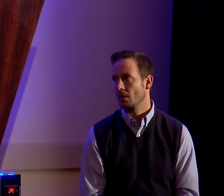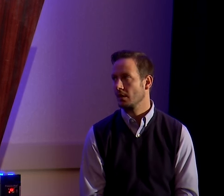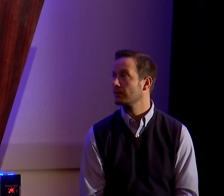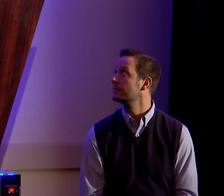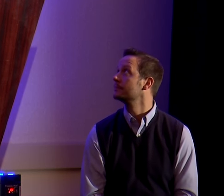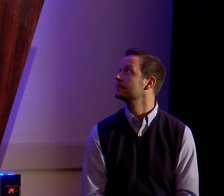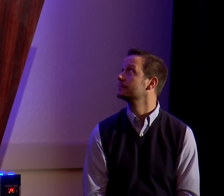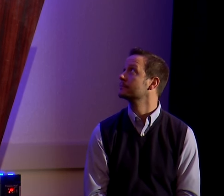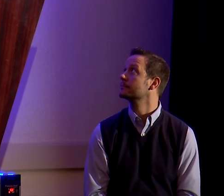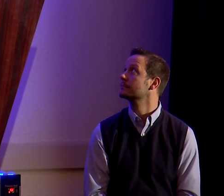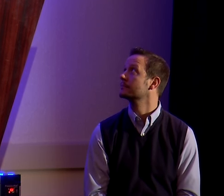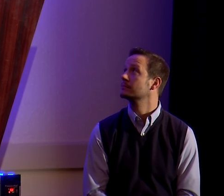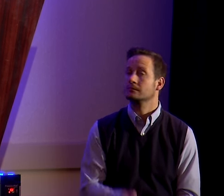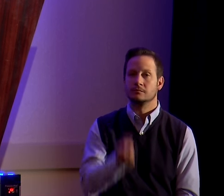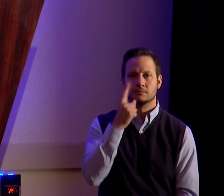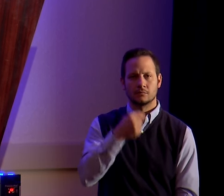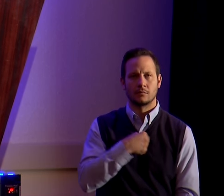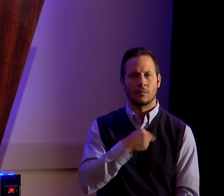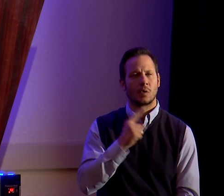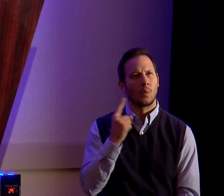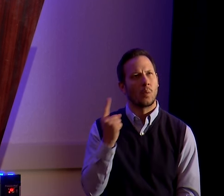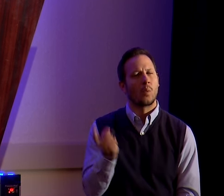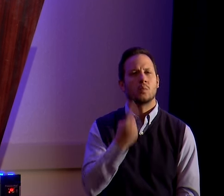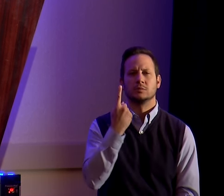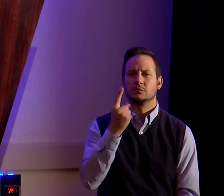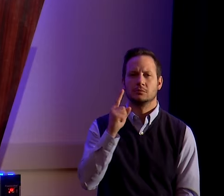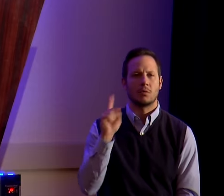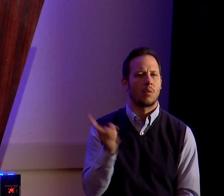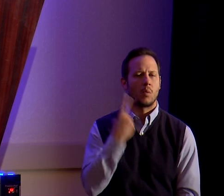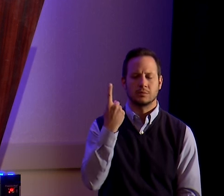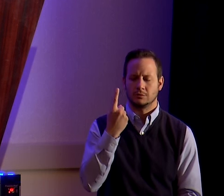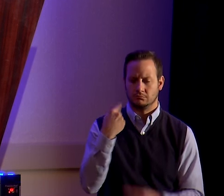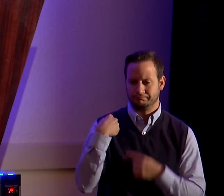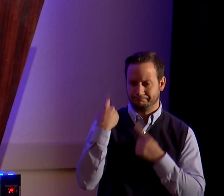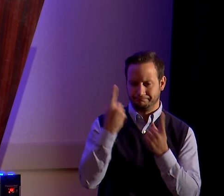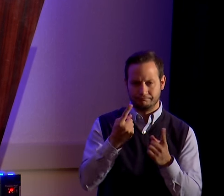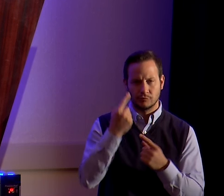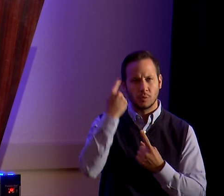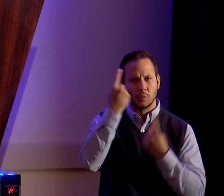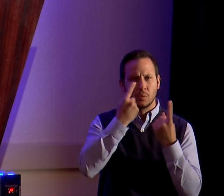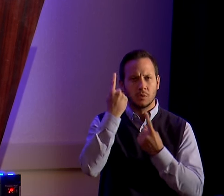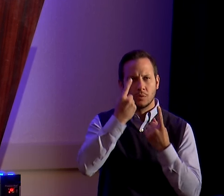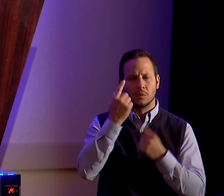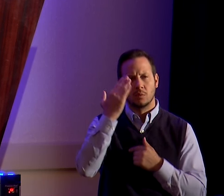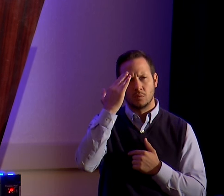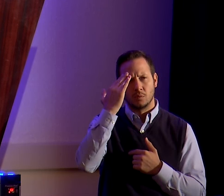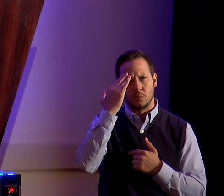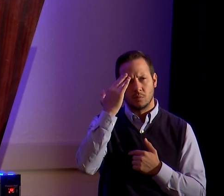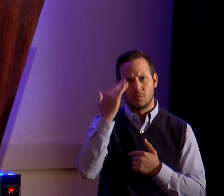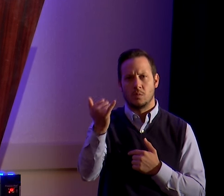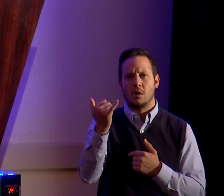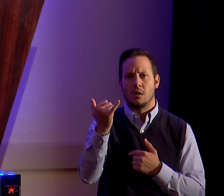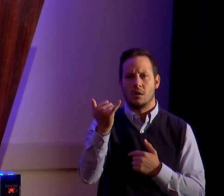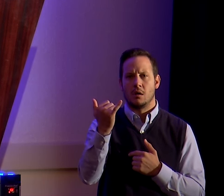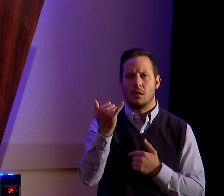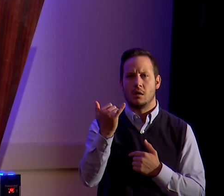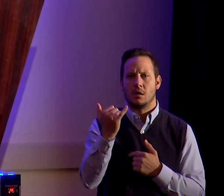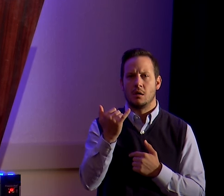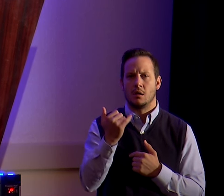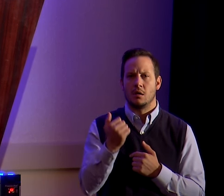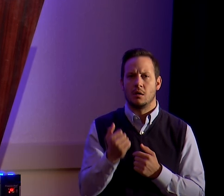I have always wondered, you know, why the two